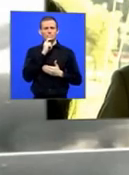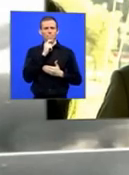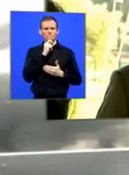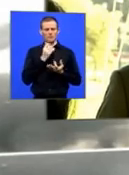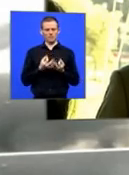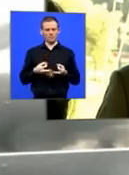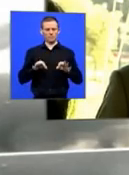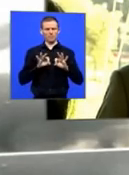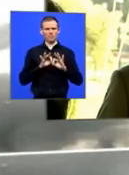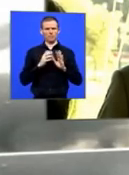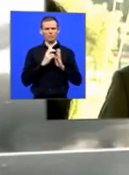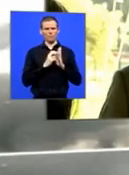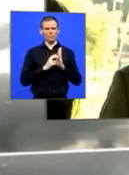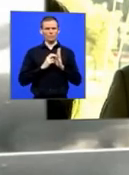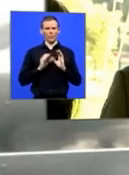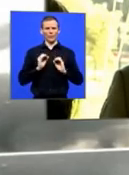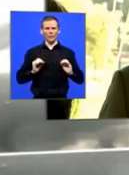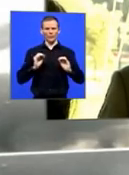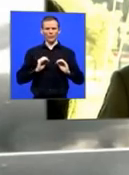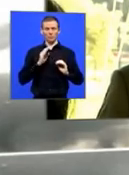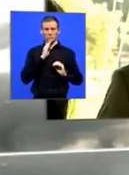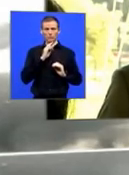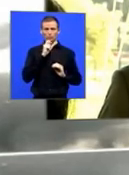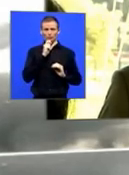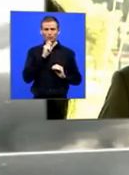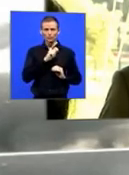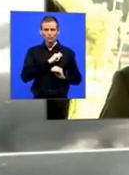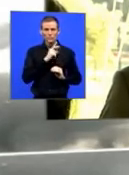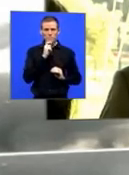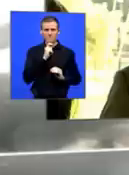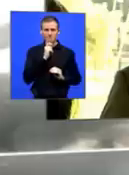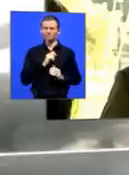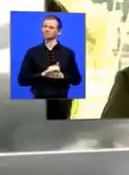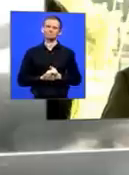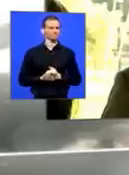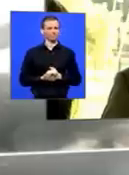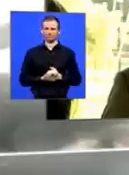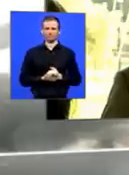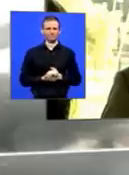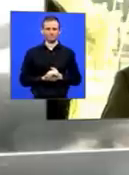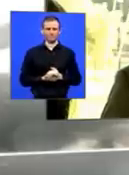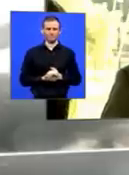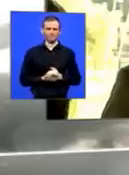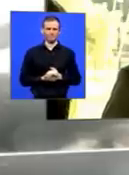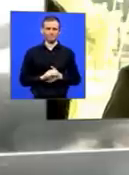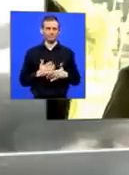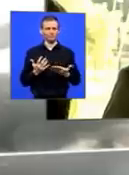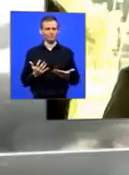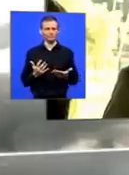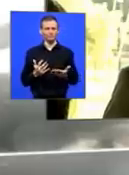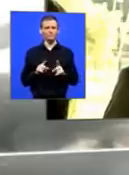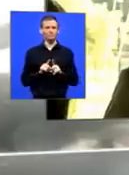That even being a freedom fighter, if you don't